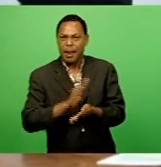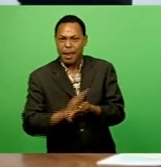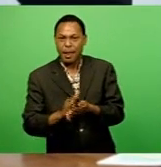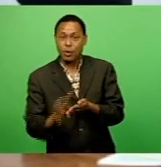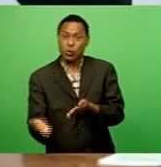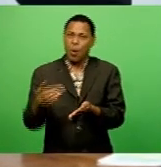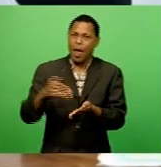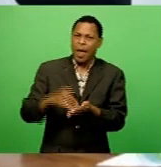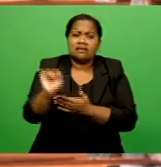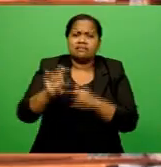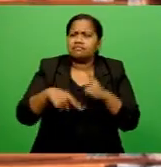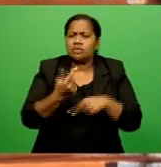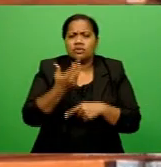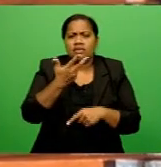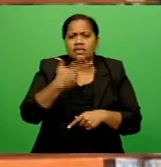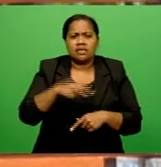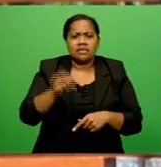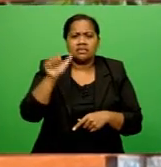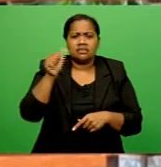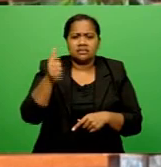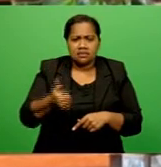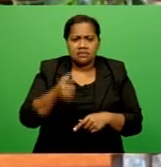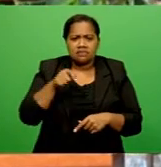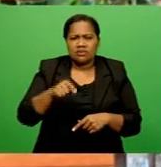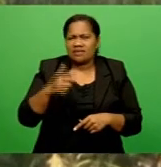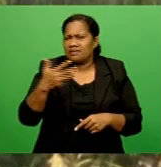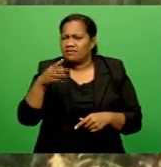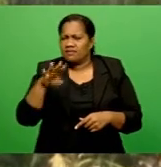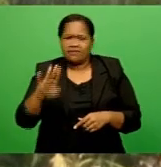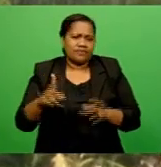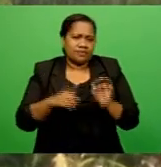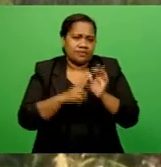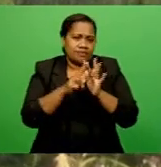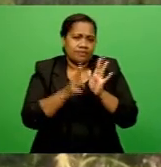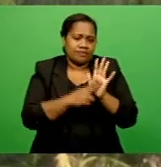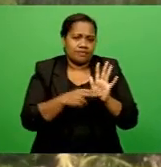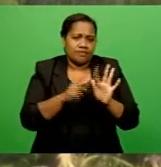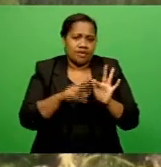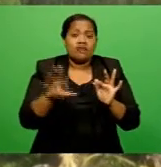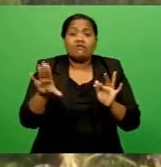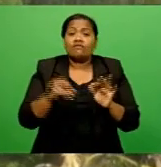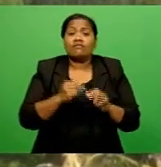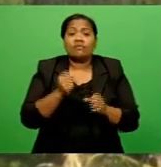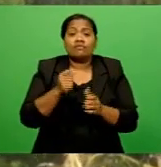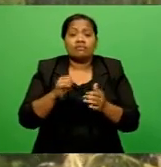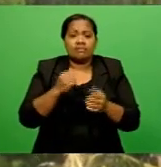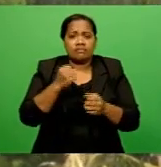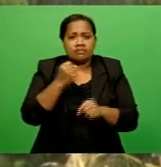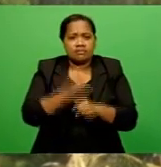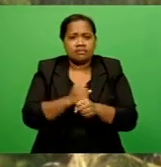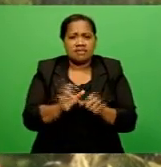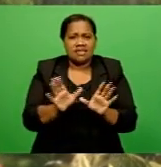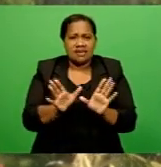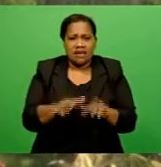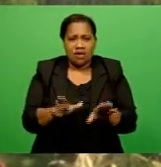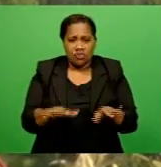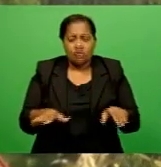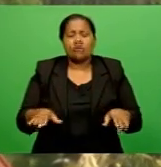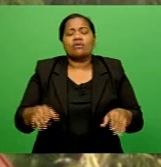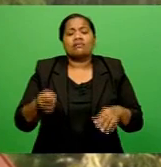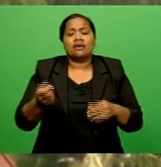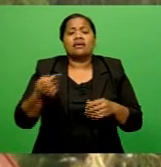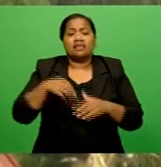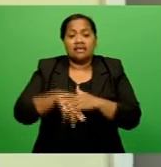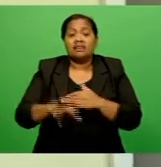of about 86.94 cubic meters of pine from Narovaki in Ngau, as well as Nangara and Ketei in the